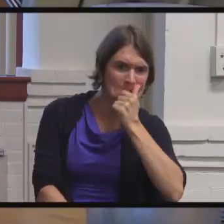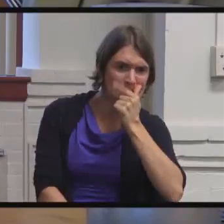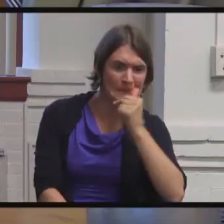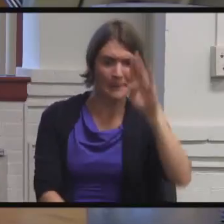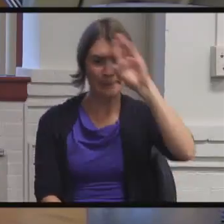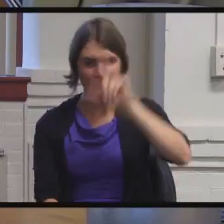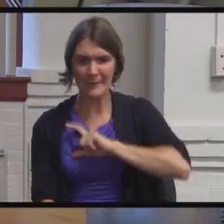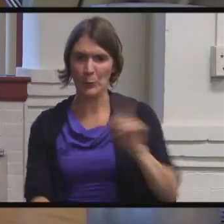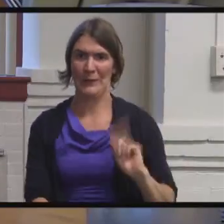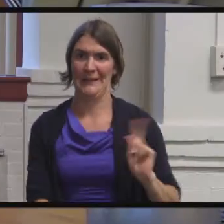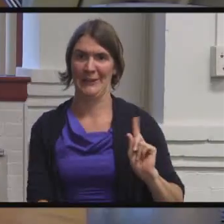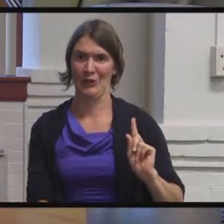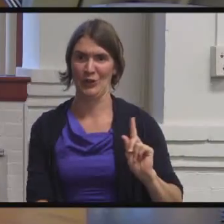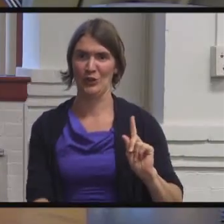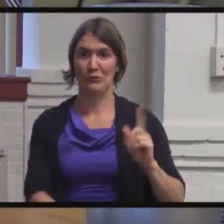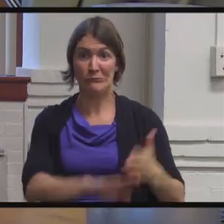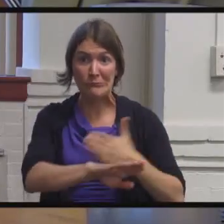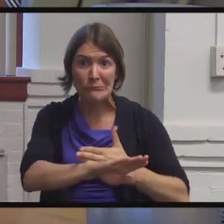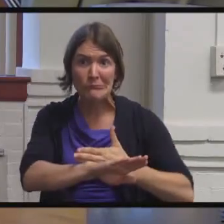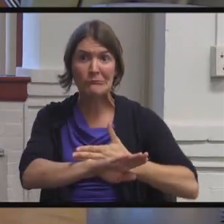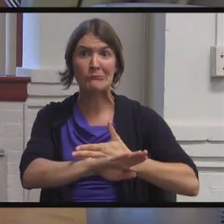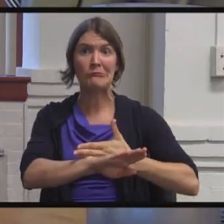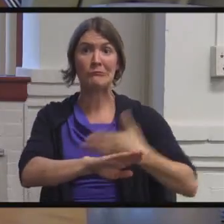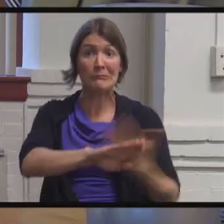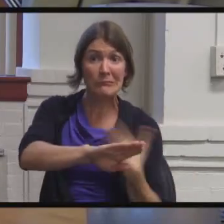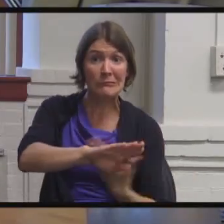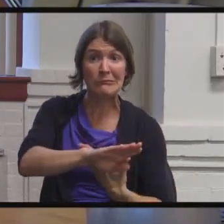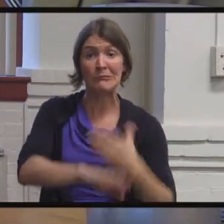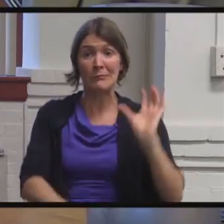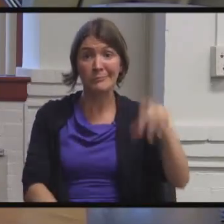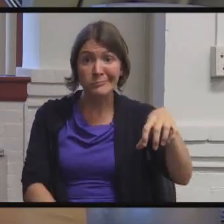project, ranging from